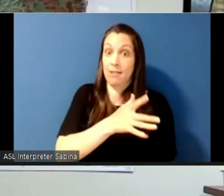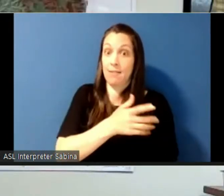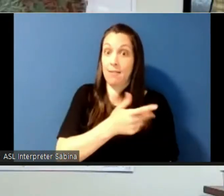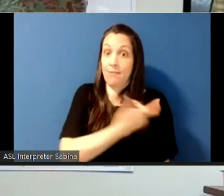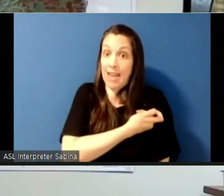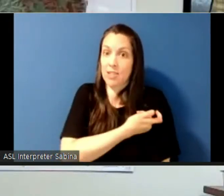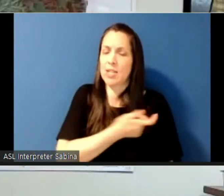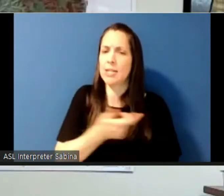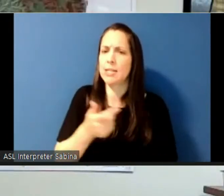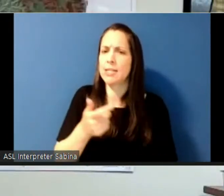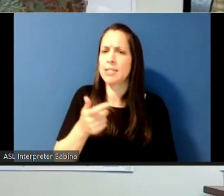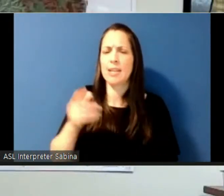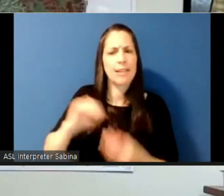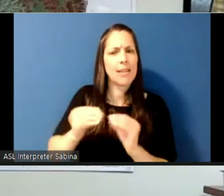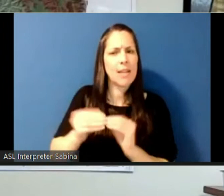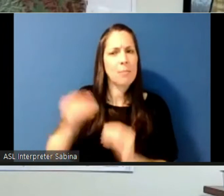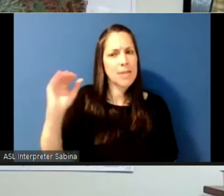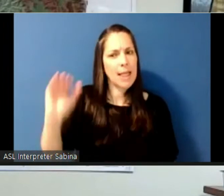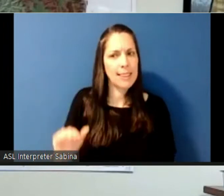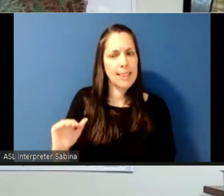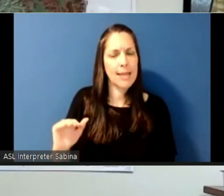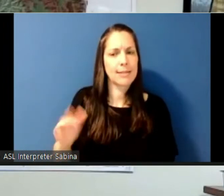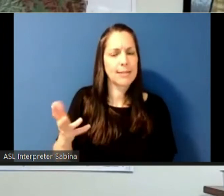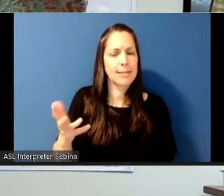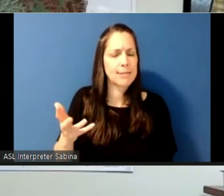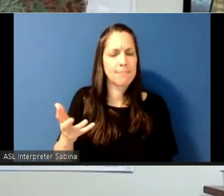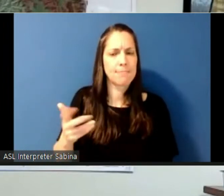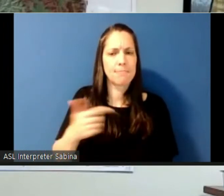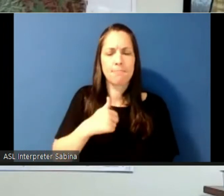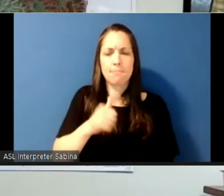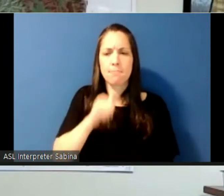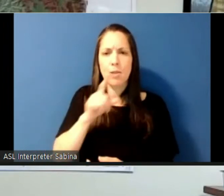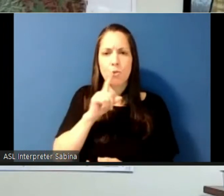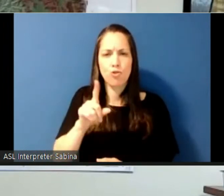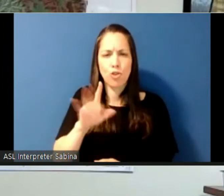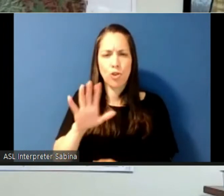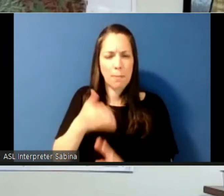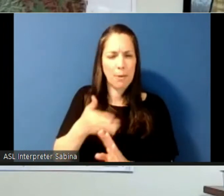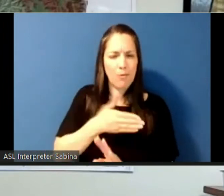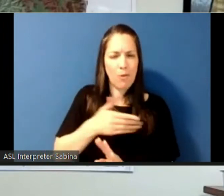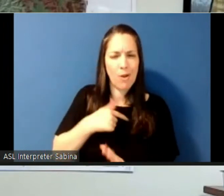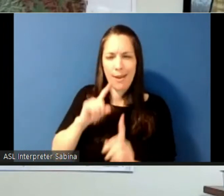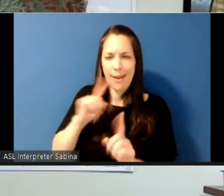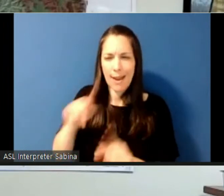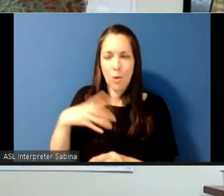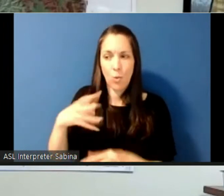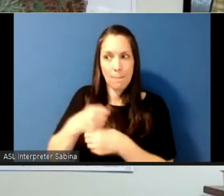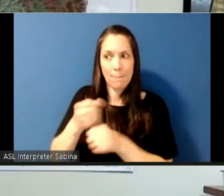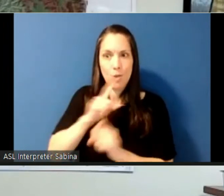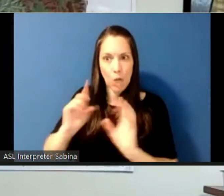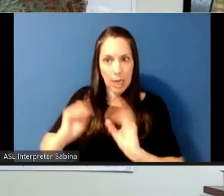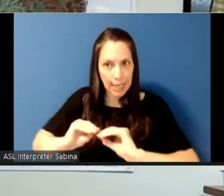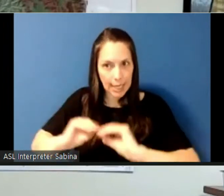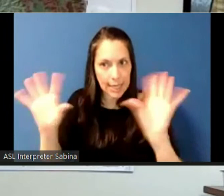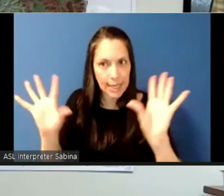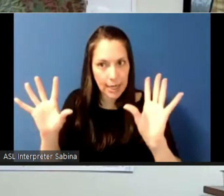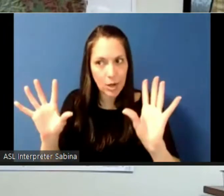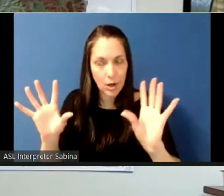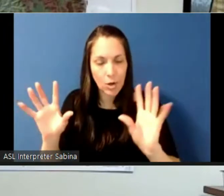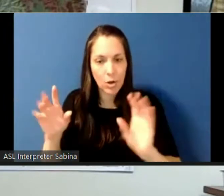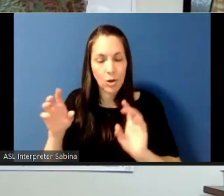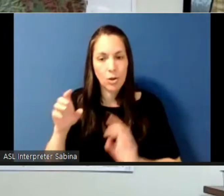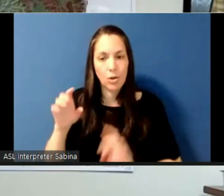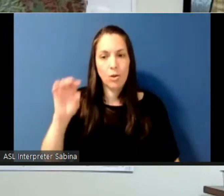less. So I'm not quite sure. So before I answer that, I want to make sure it's clear that the percent